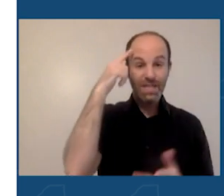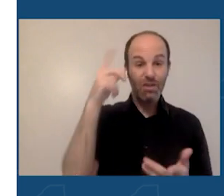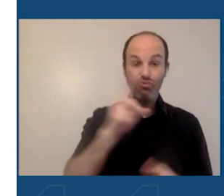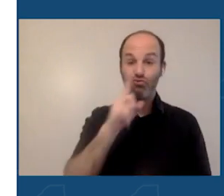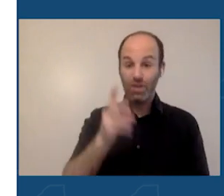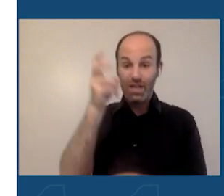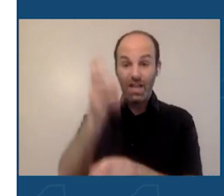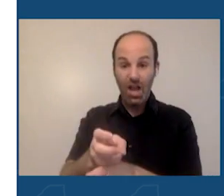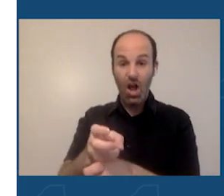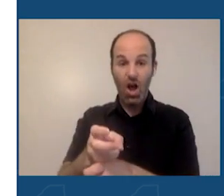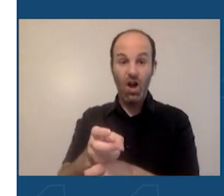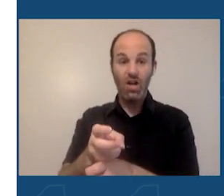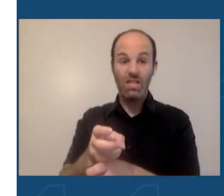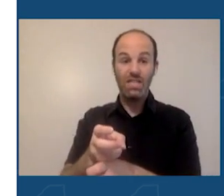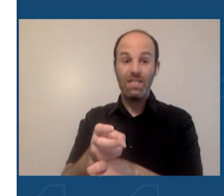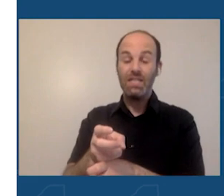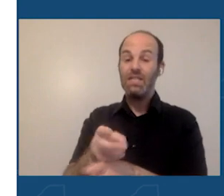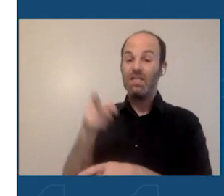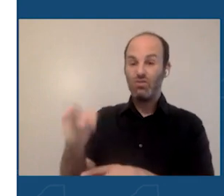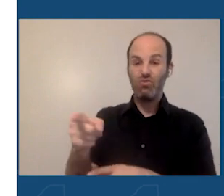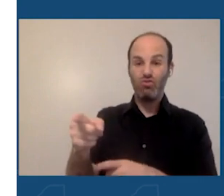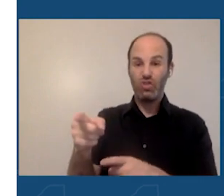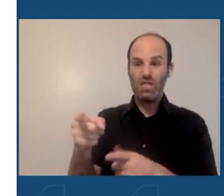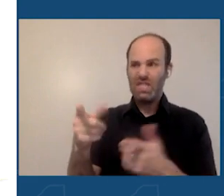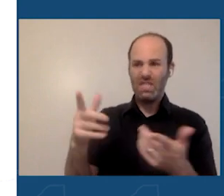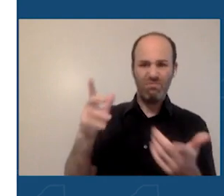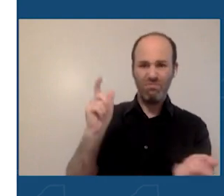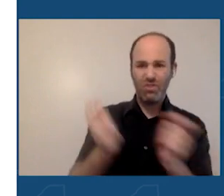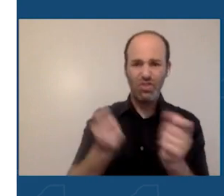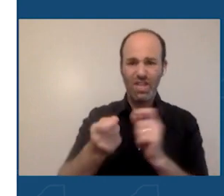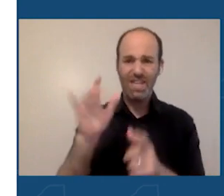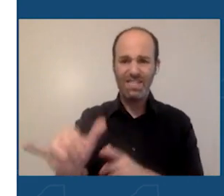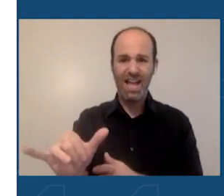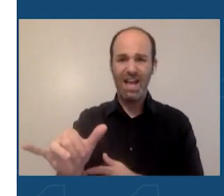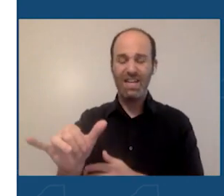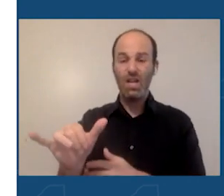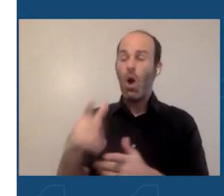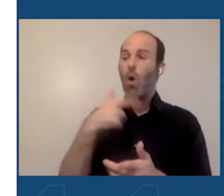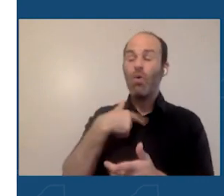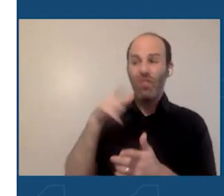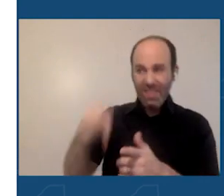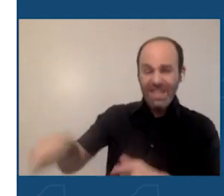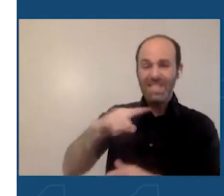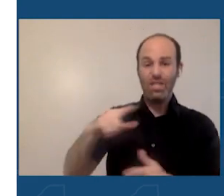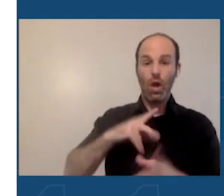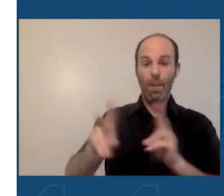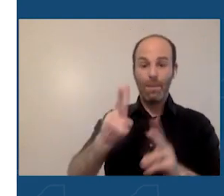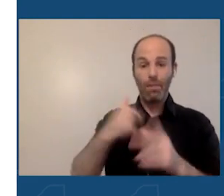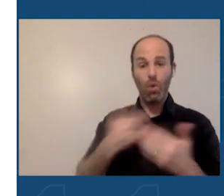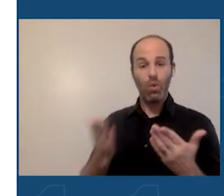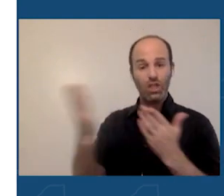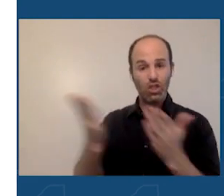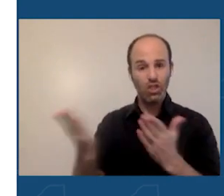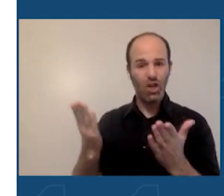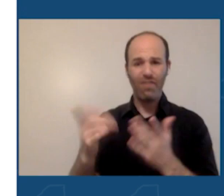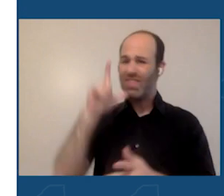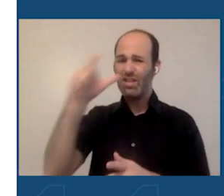turn it around. Let's turn it around. These are our constituents. They shouldn't have to beg. They shouldn't have to just, on a hope and a prayer,